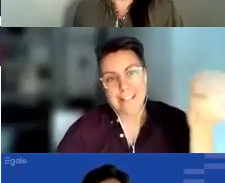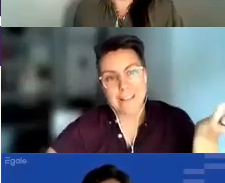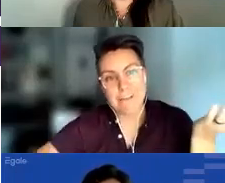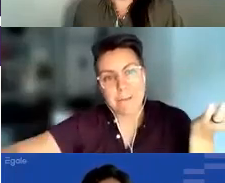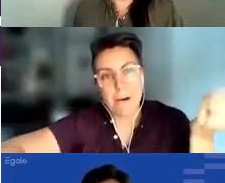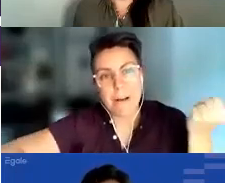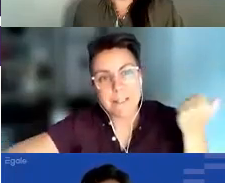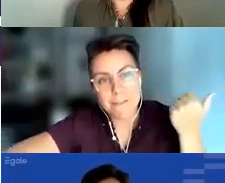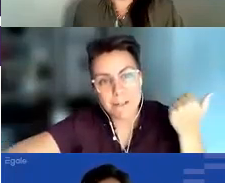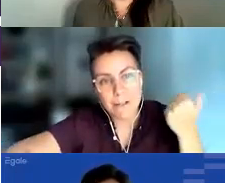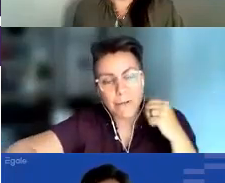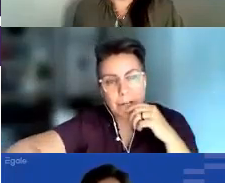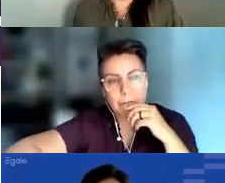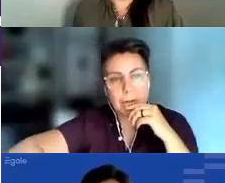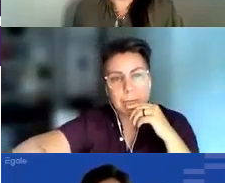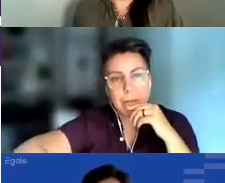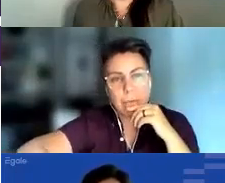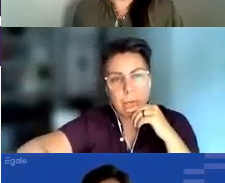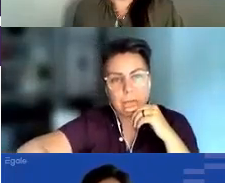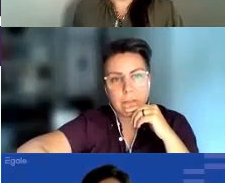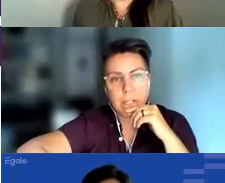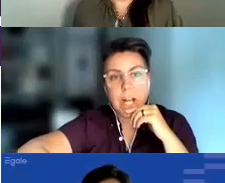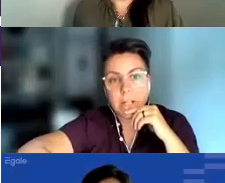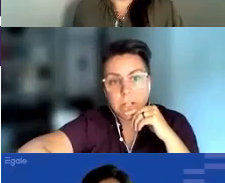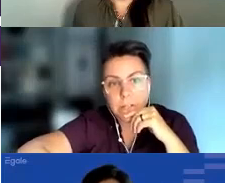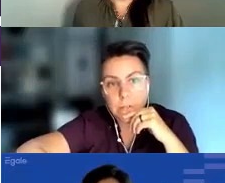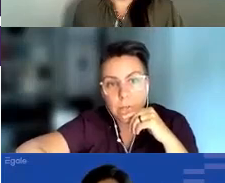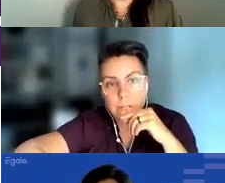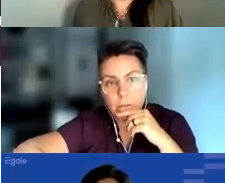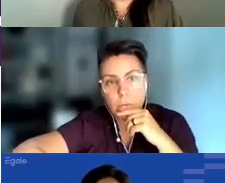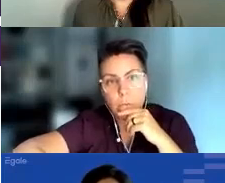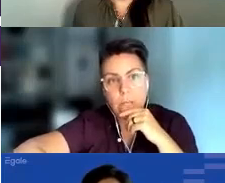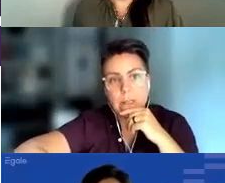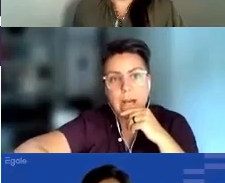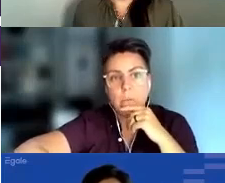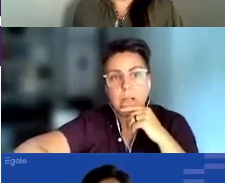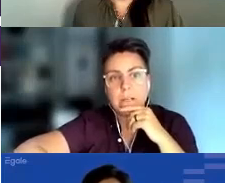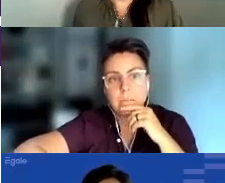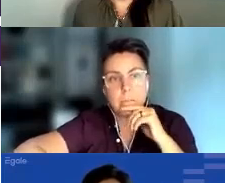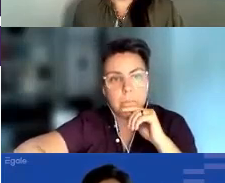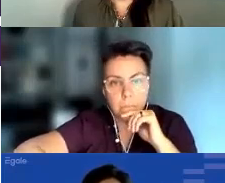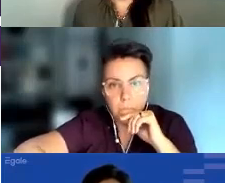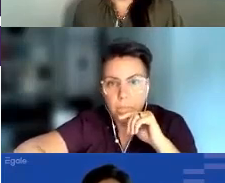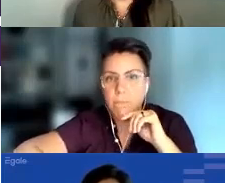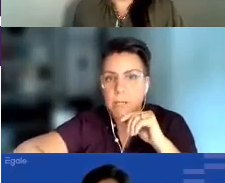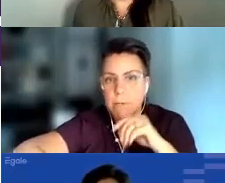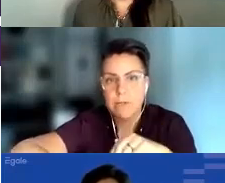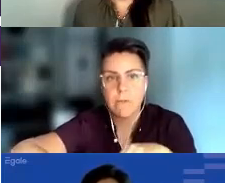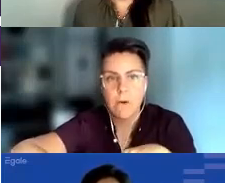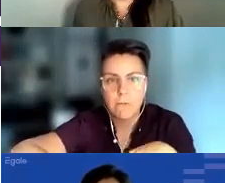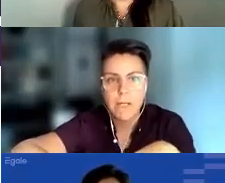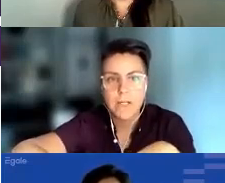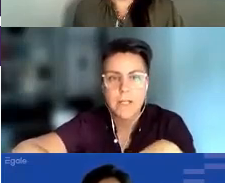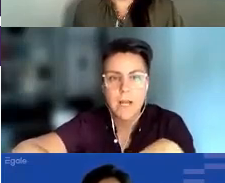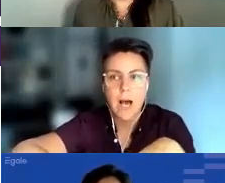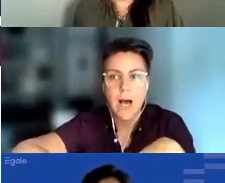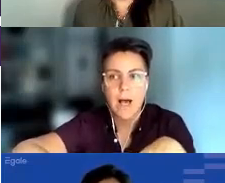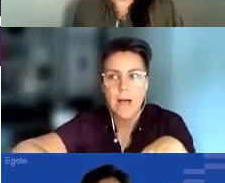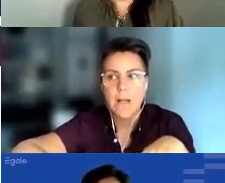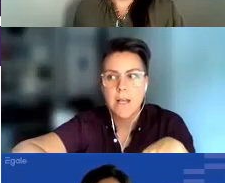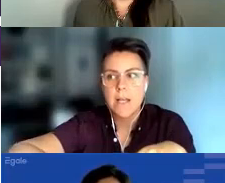while I say there was a positive to COVID, maybe one of the challenges associated with that was people's